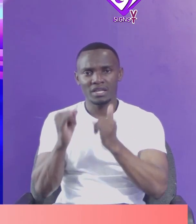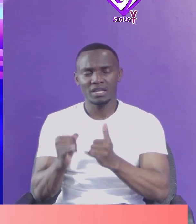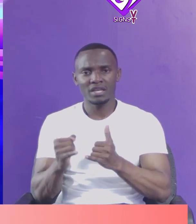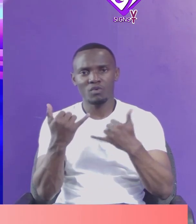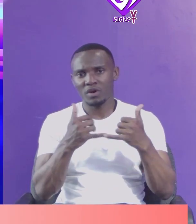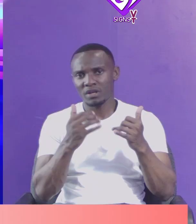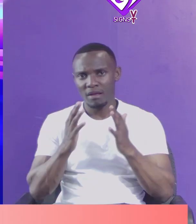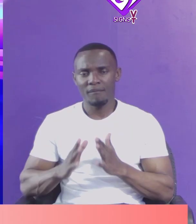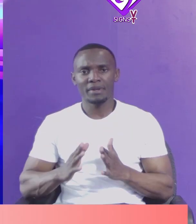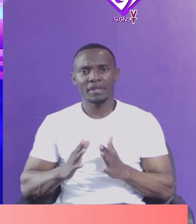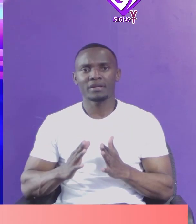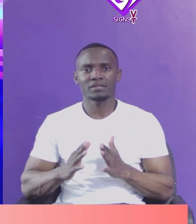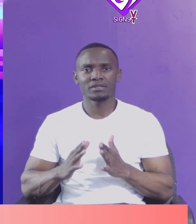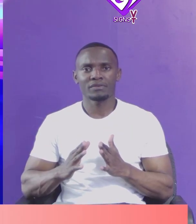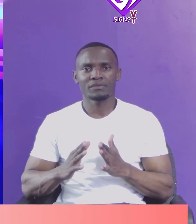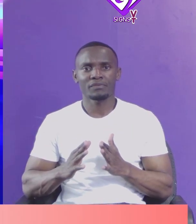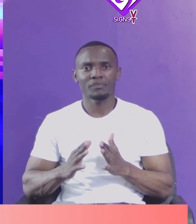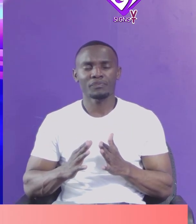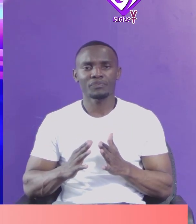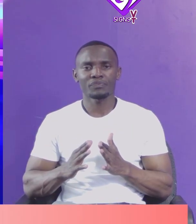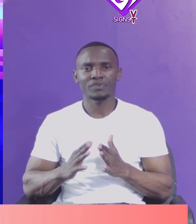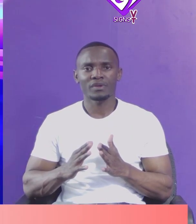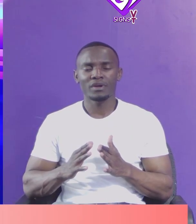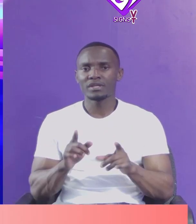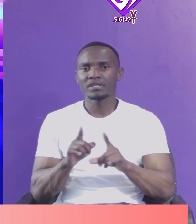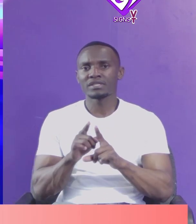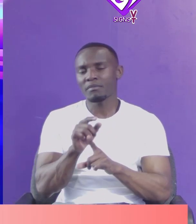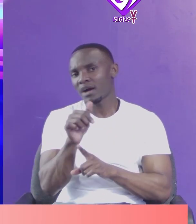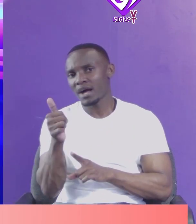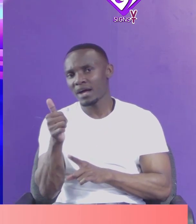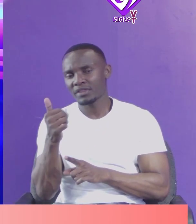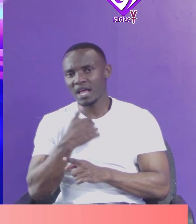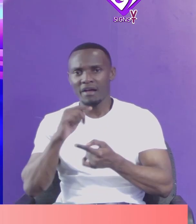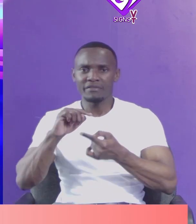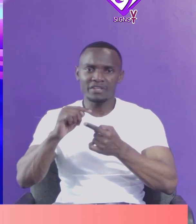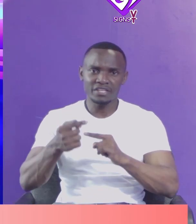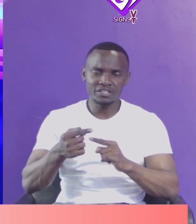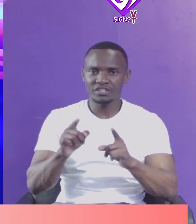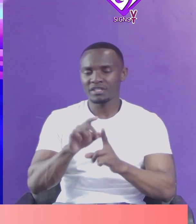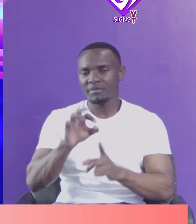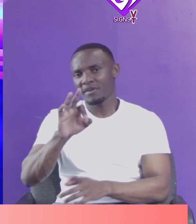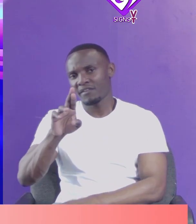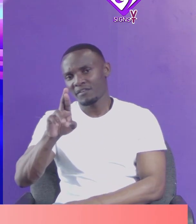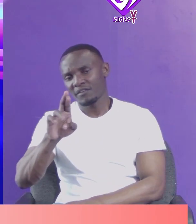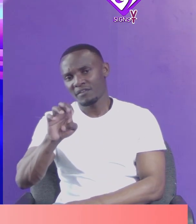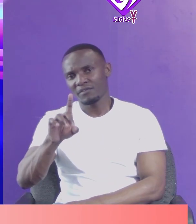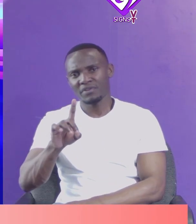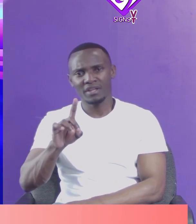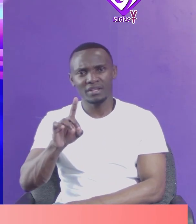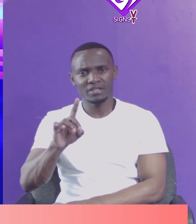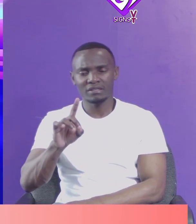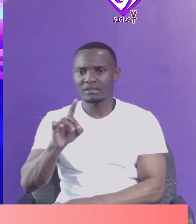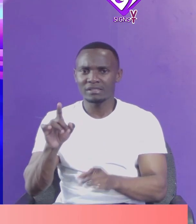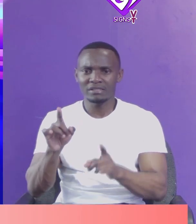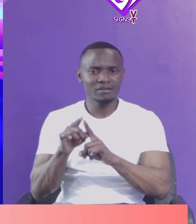paper. Isak, Djokovic. But I know Isak has also been on injury for a while. Florian Wirtz has also been I think he hasn't really gotten